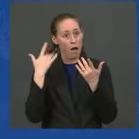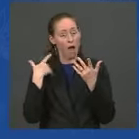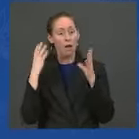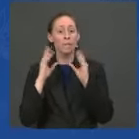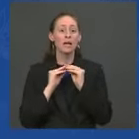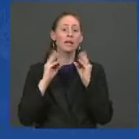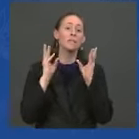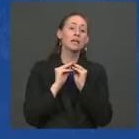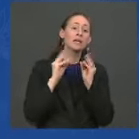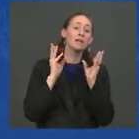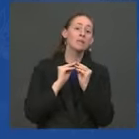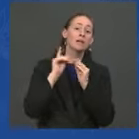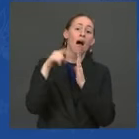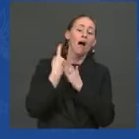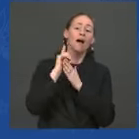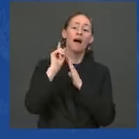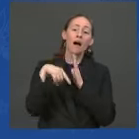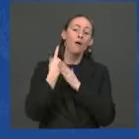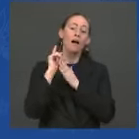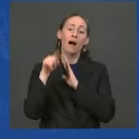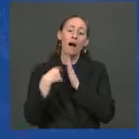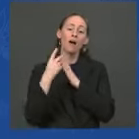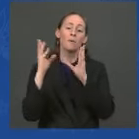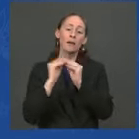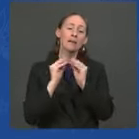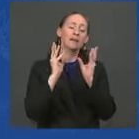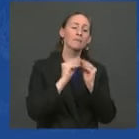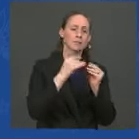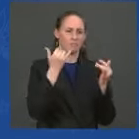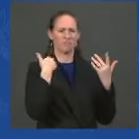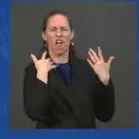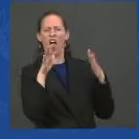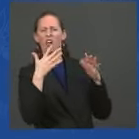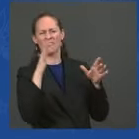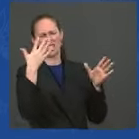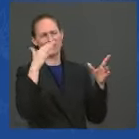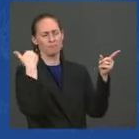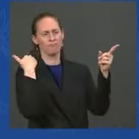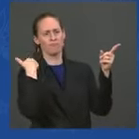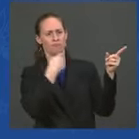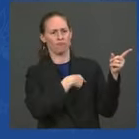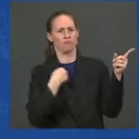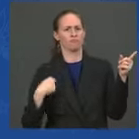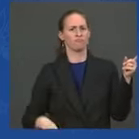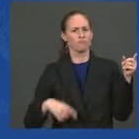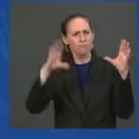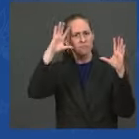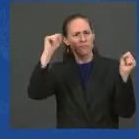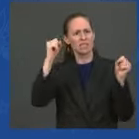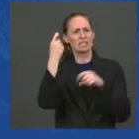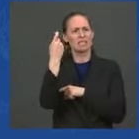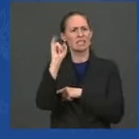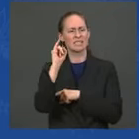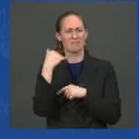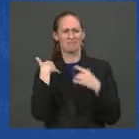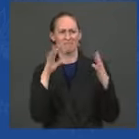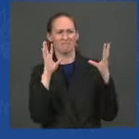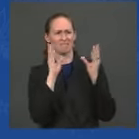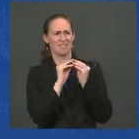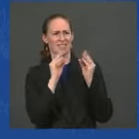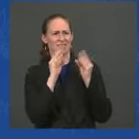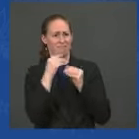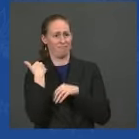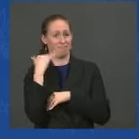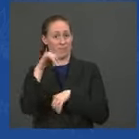personal conversations with Xi Jinping. I spent more time with him, I believe, than any other world leader has when I was vice president and